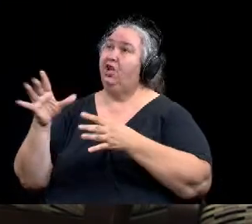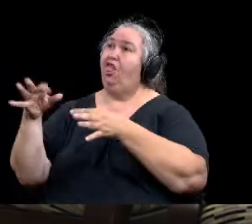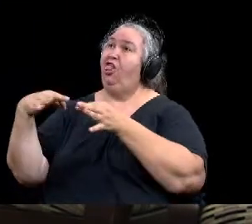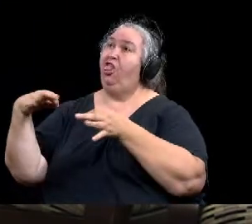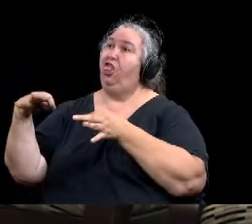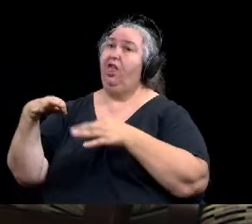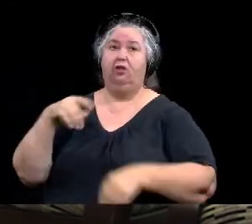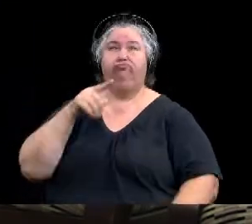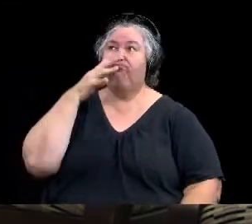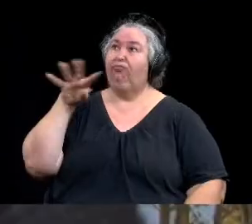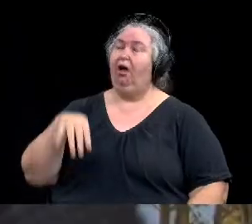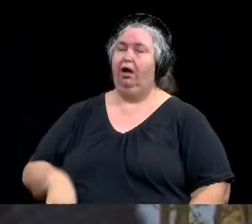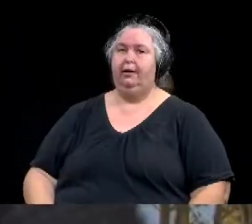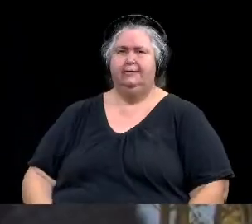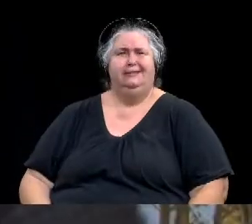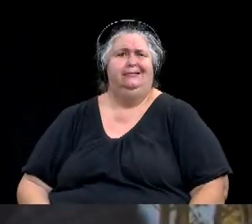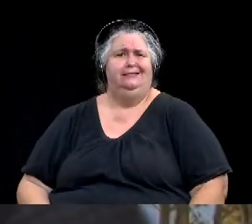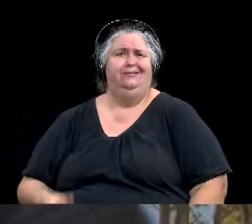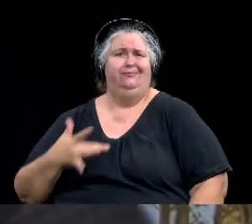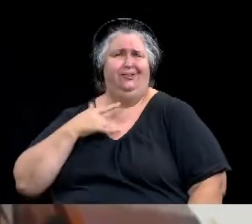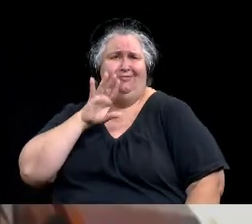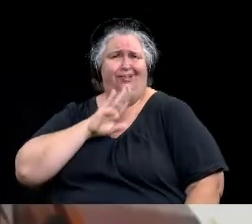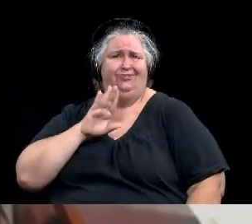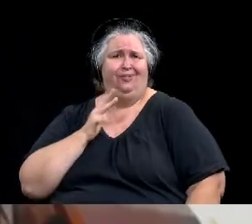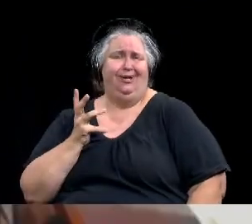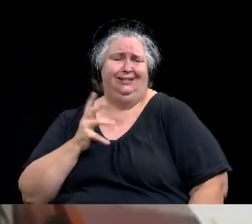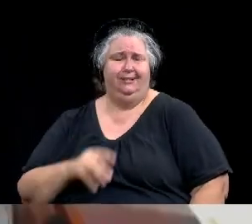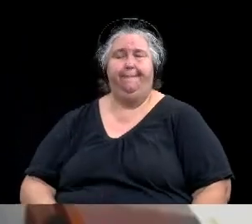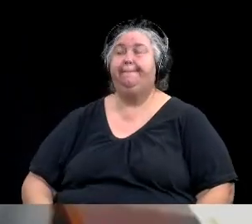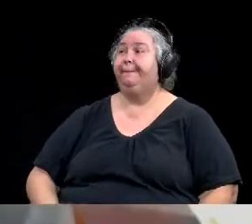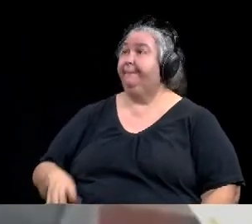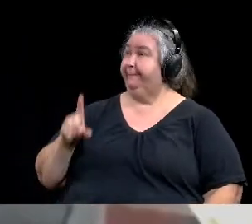Dr. Becker, would you mind speaking to that? Sure.